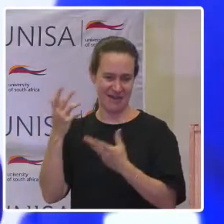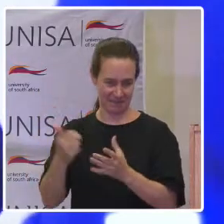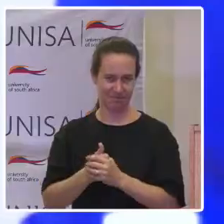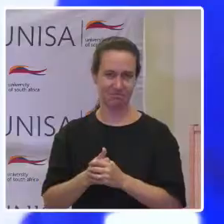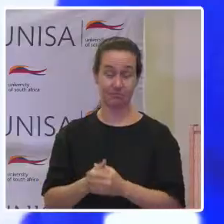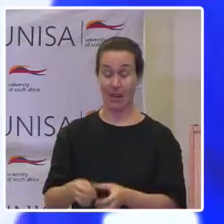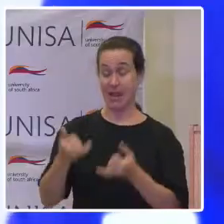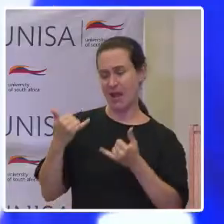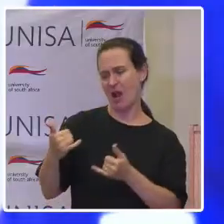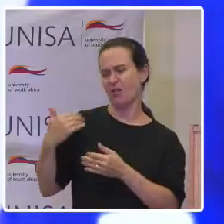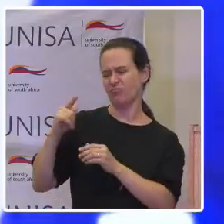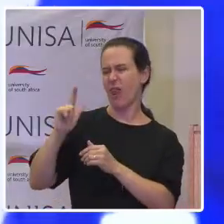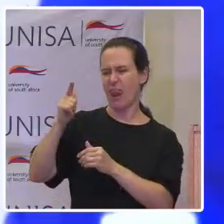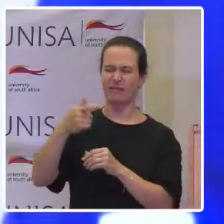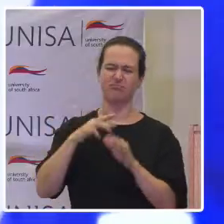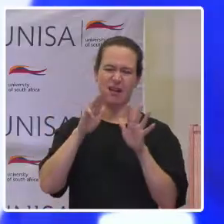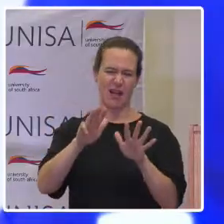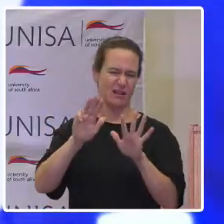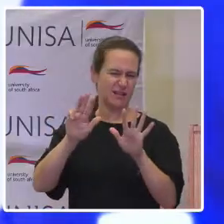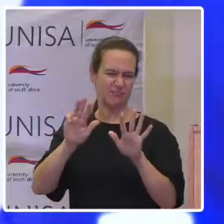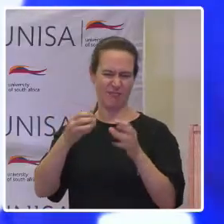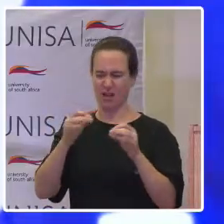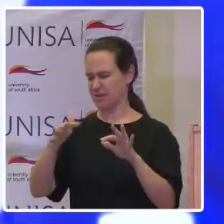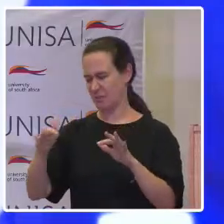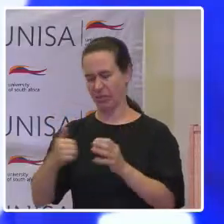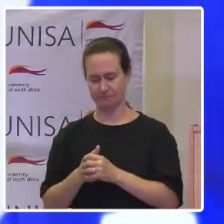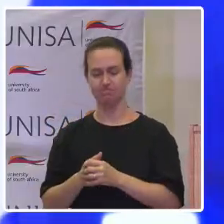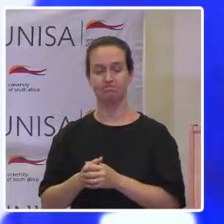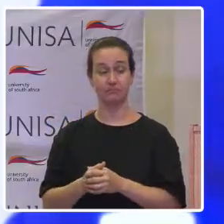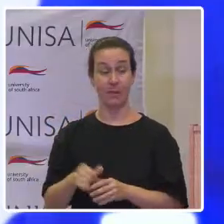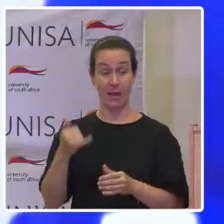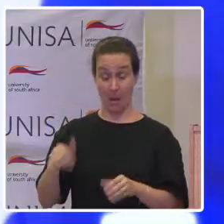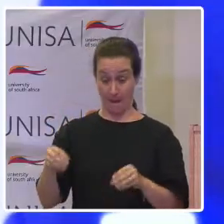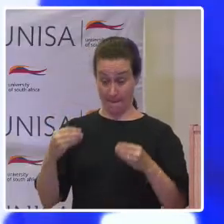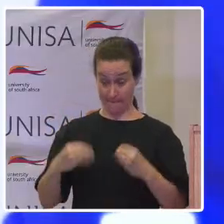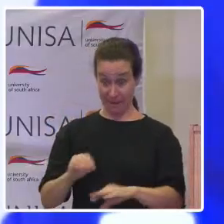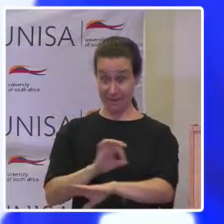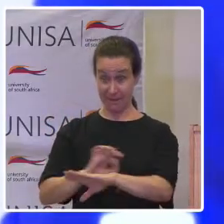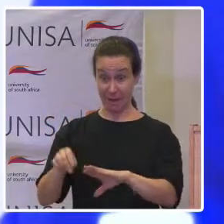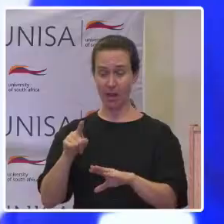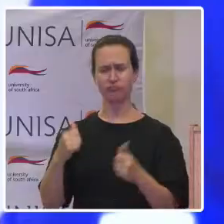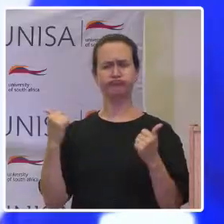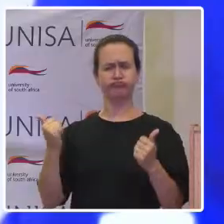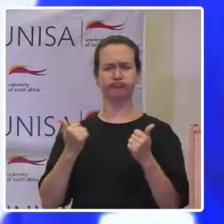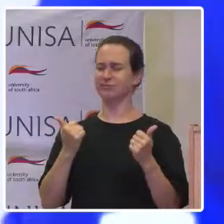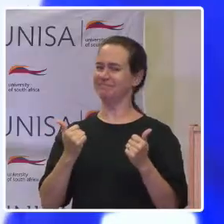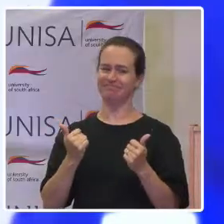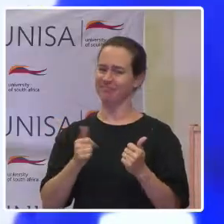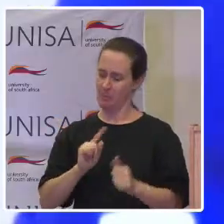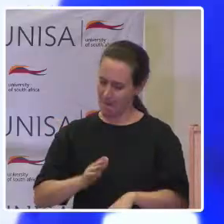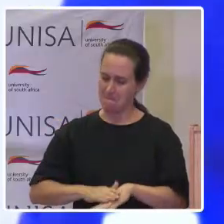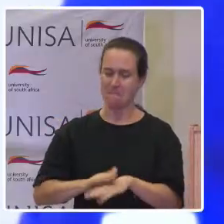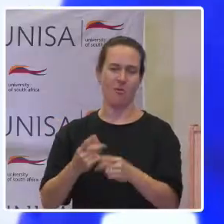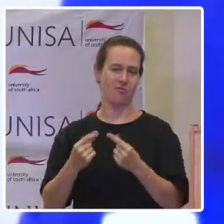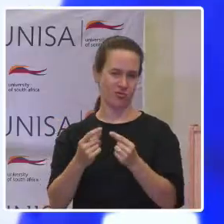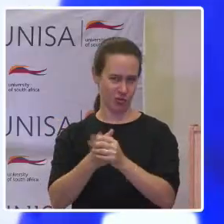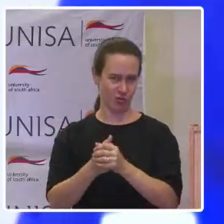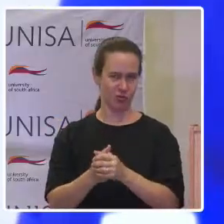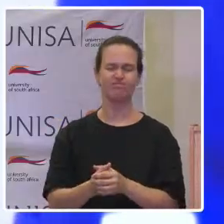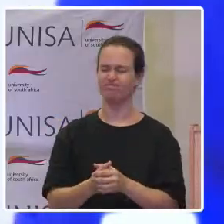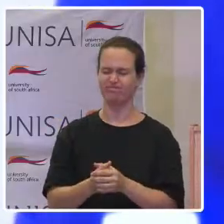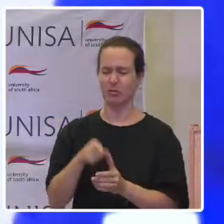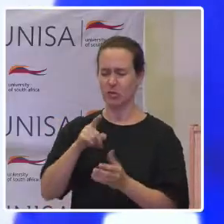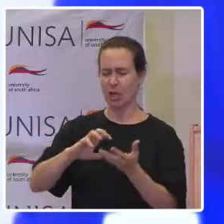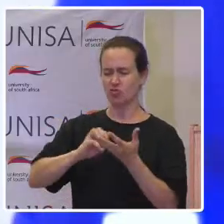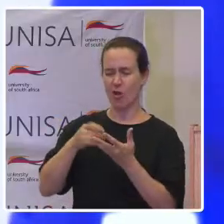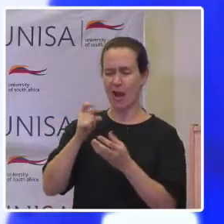in the 90s, they understand that a business plan is not enough. So they decide to take a more traditional approach